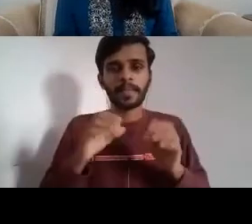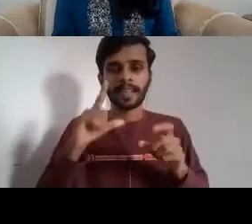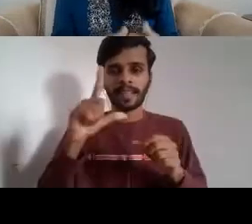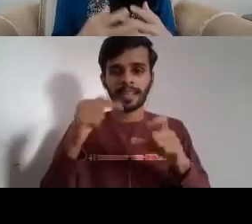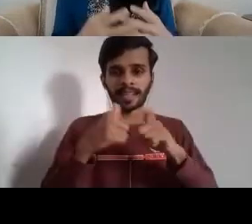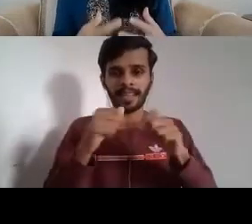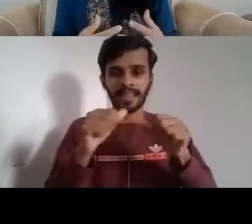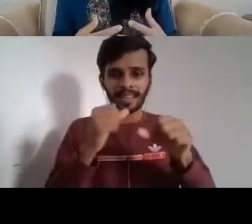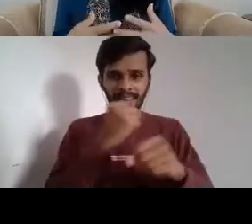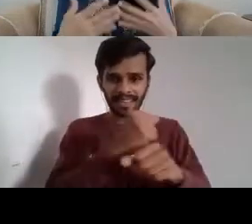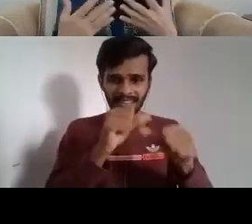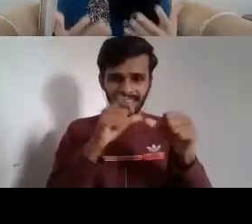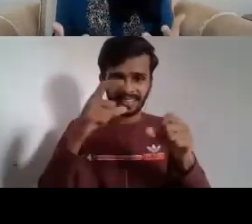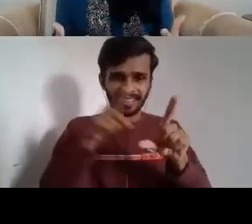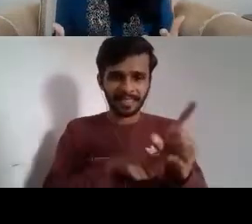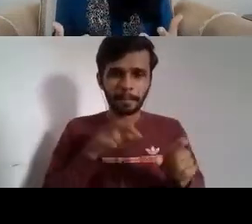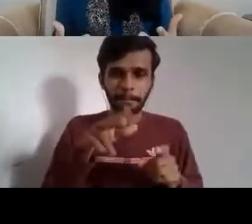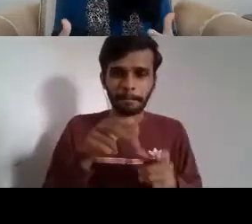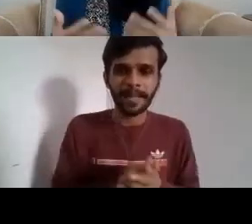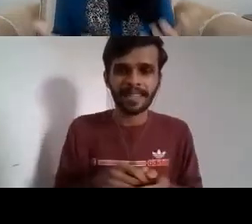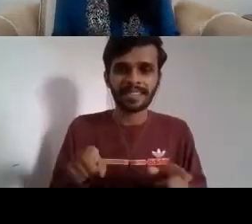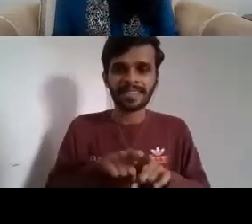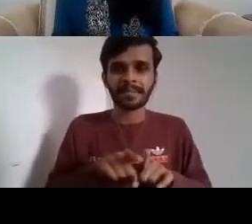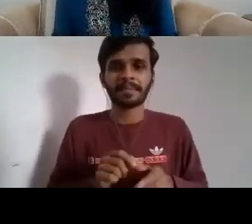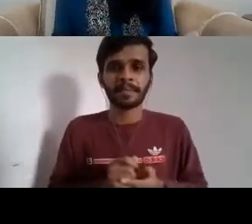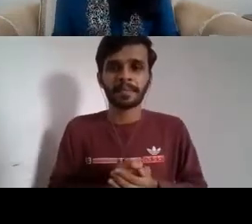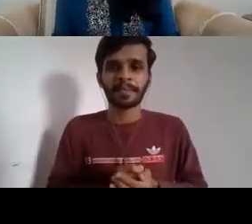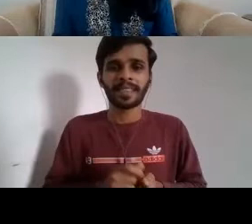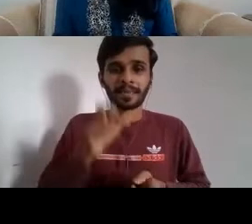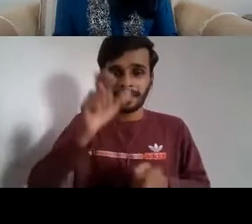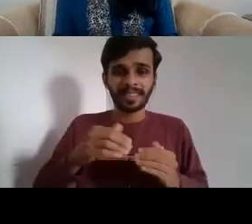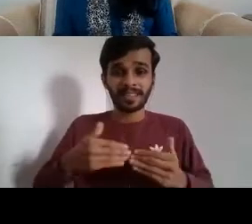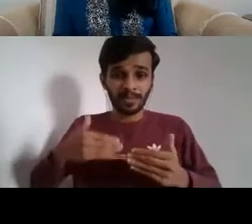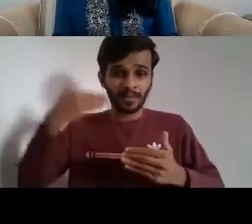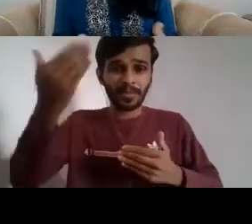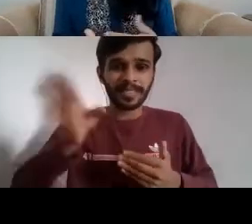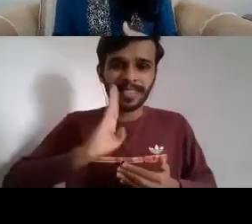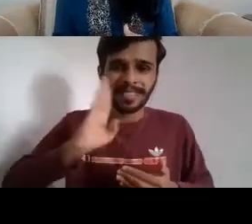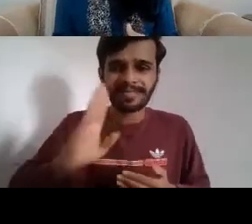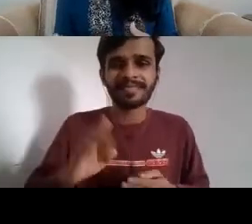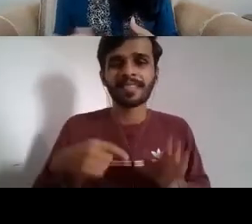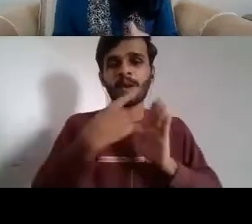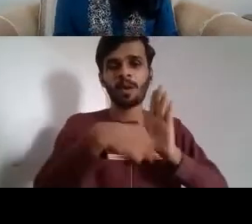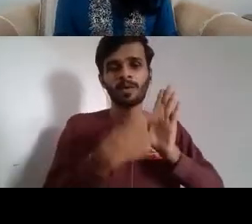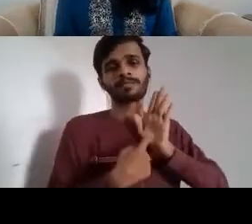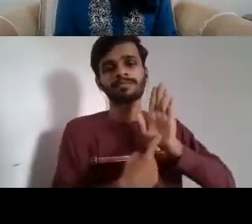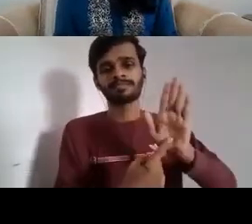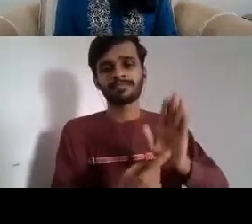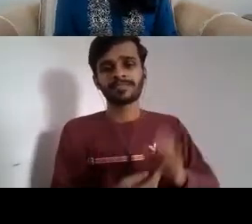legacy and how he paved the way for future musicians and